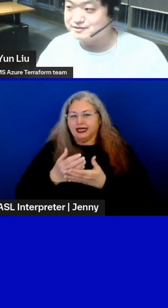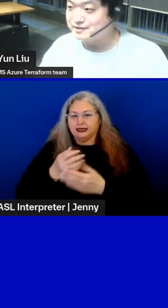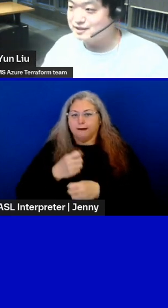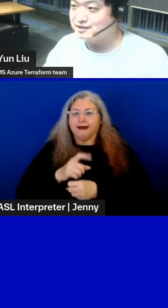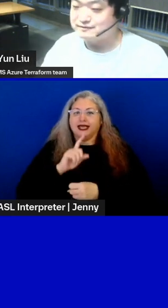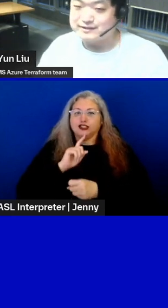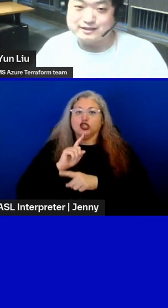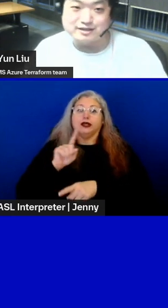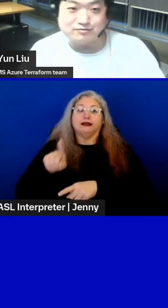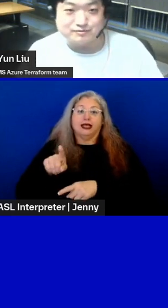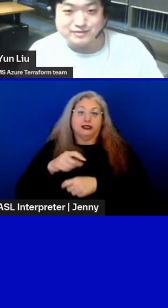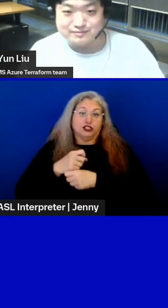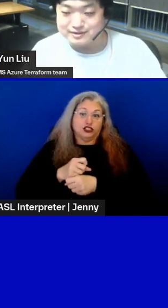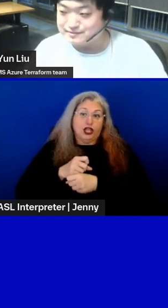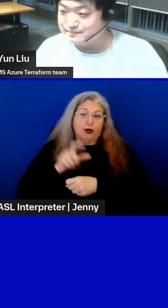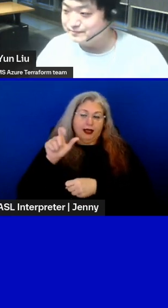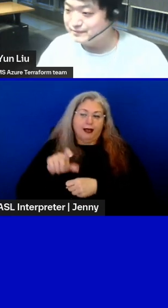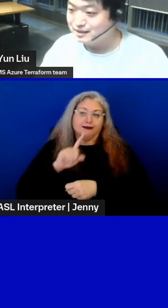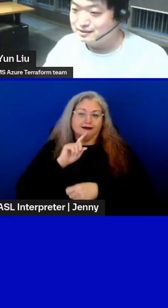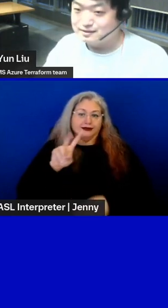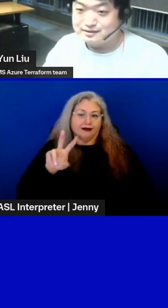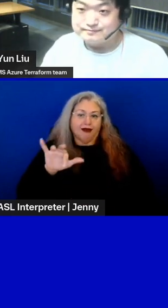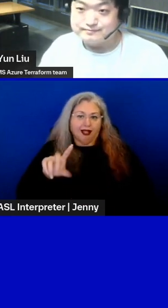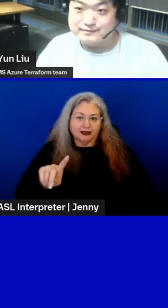content is a valid Terraform template.